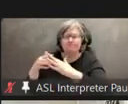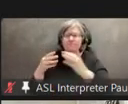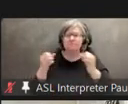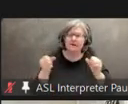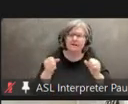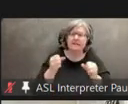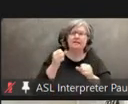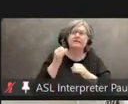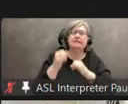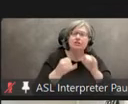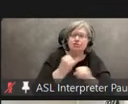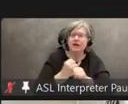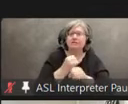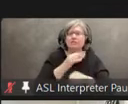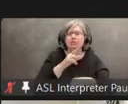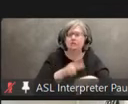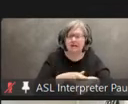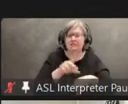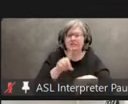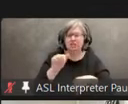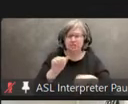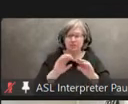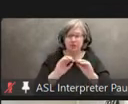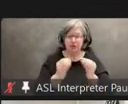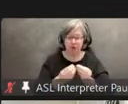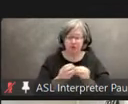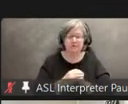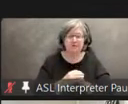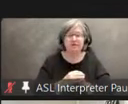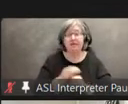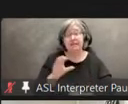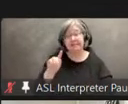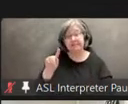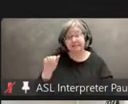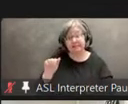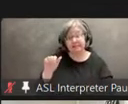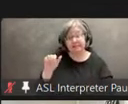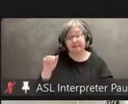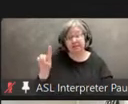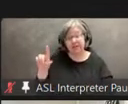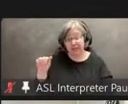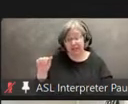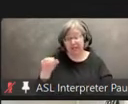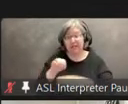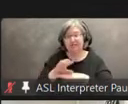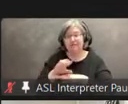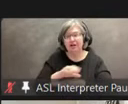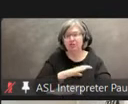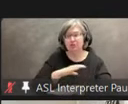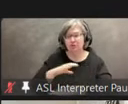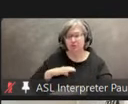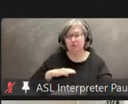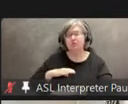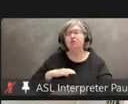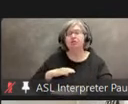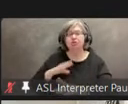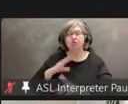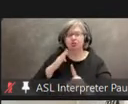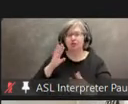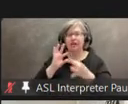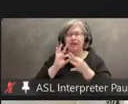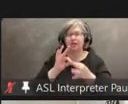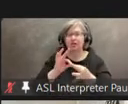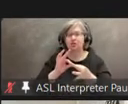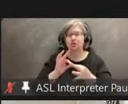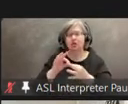organizations. The work we do here through the CTA's ADA Advisory Committee is directly connected to the